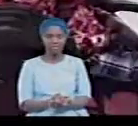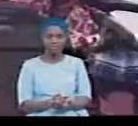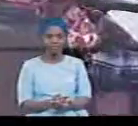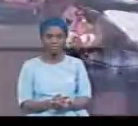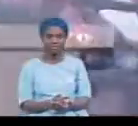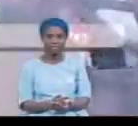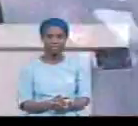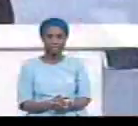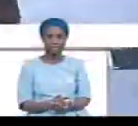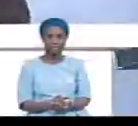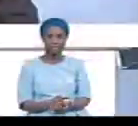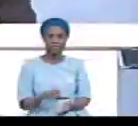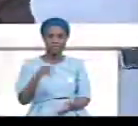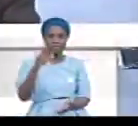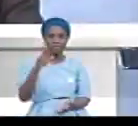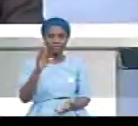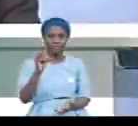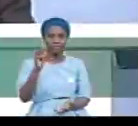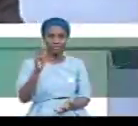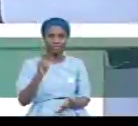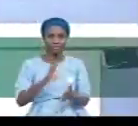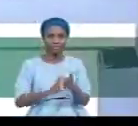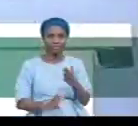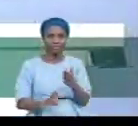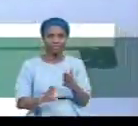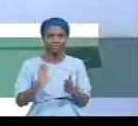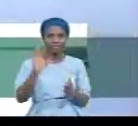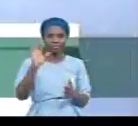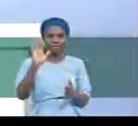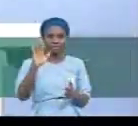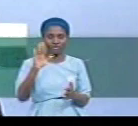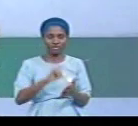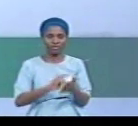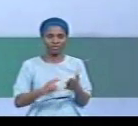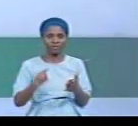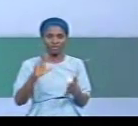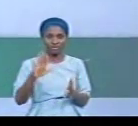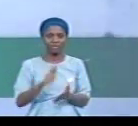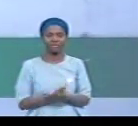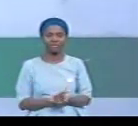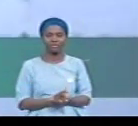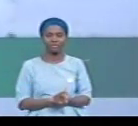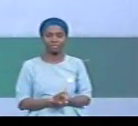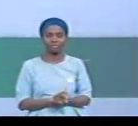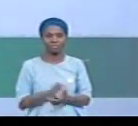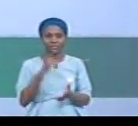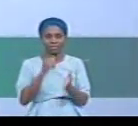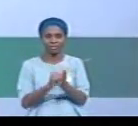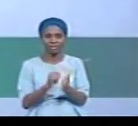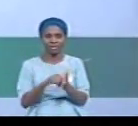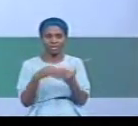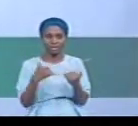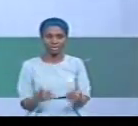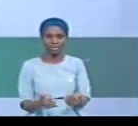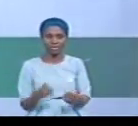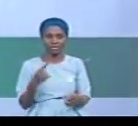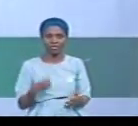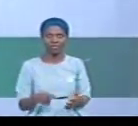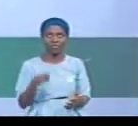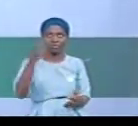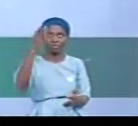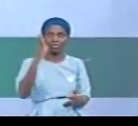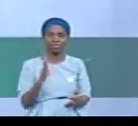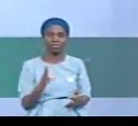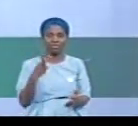Romans chapter 15, verse 5. It says, now the God of patience